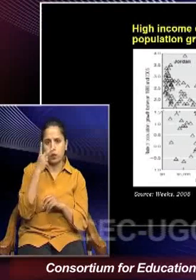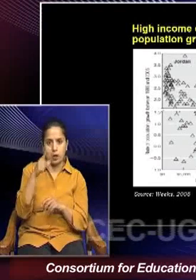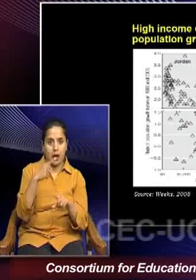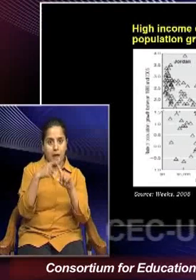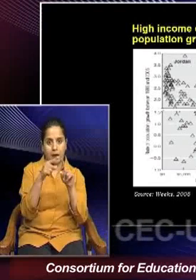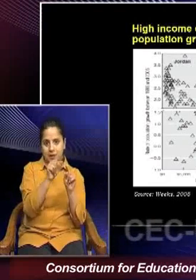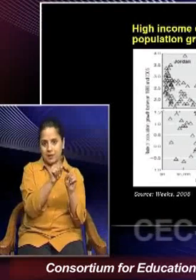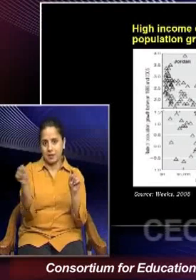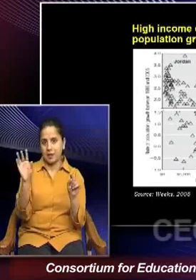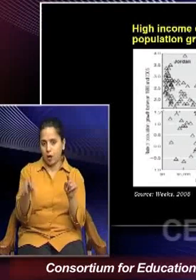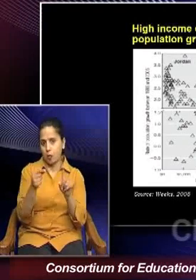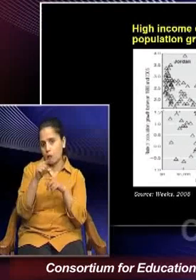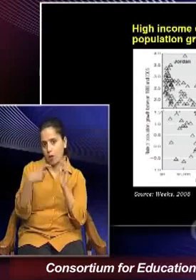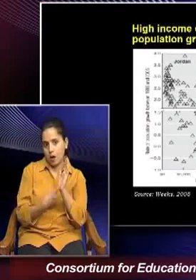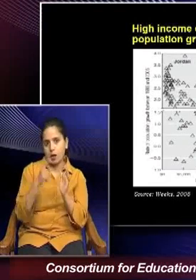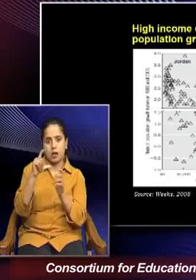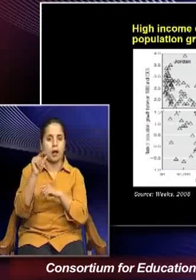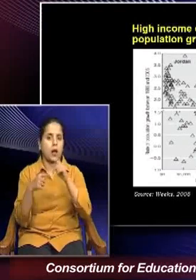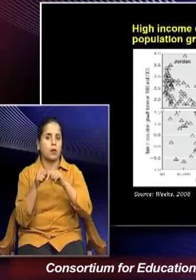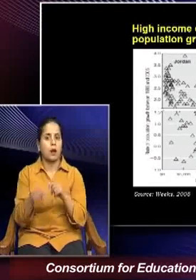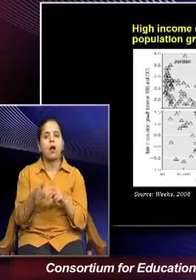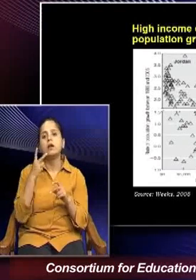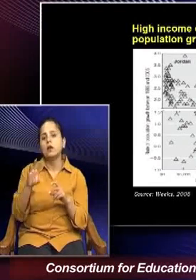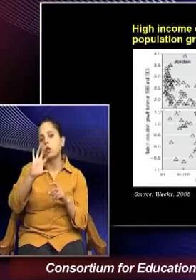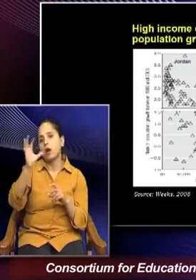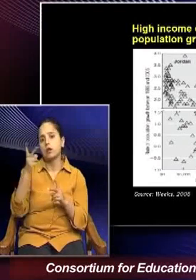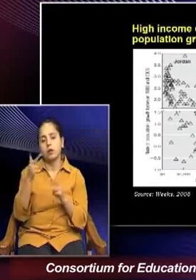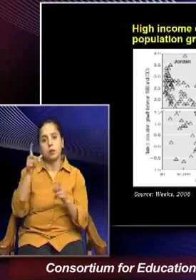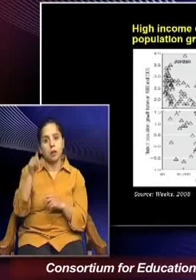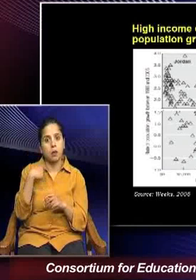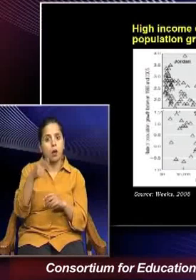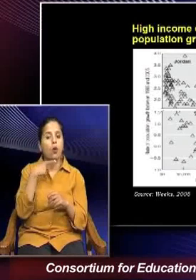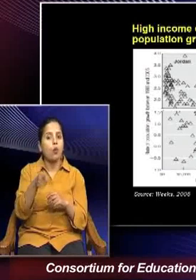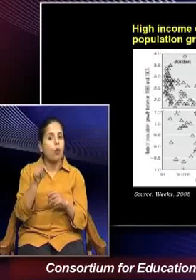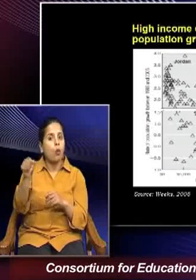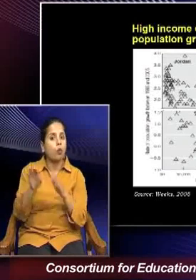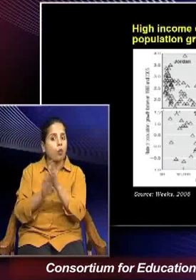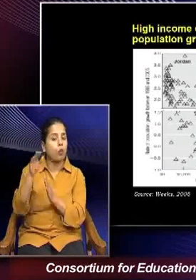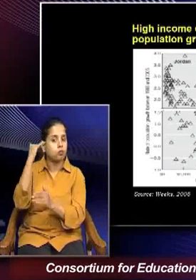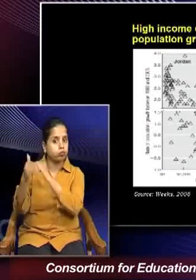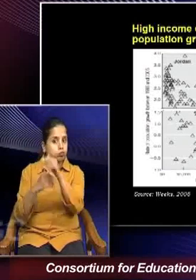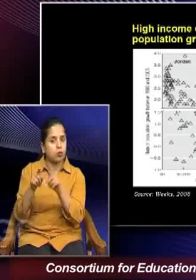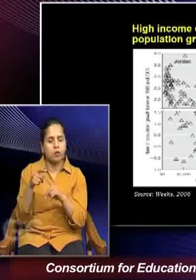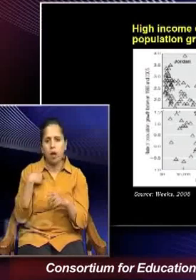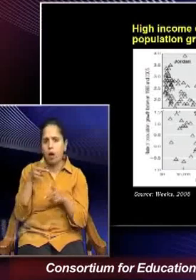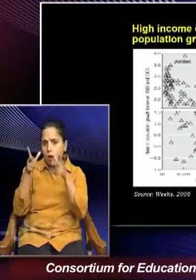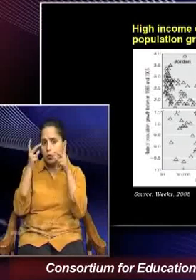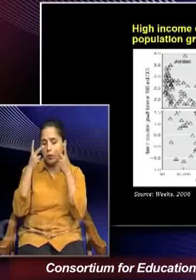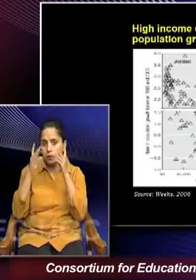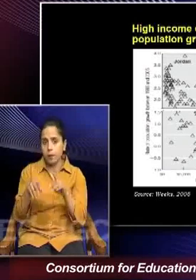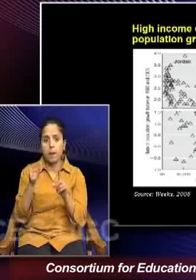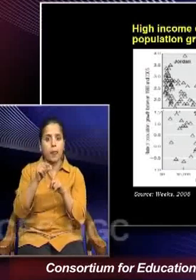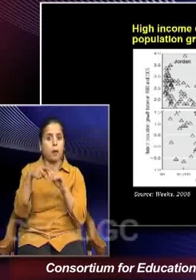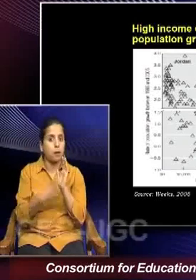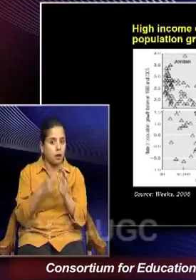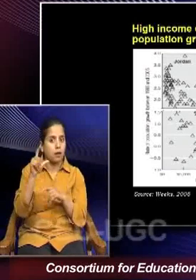you have the per capita income of different countries plotted against the population growth rates, and we observe, countries where per capita